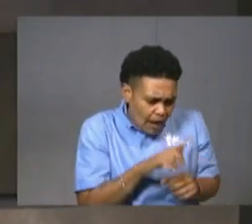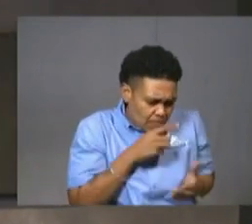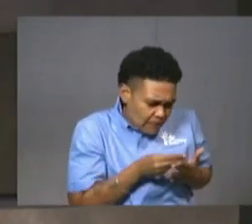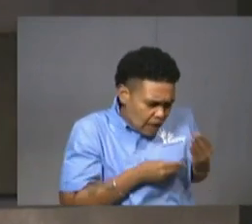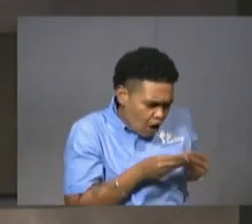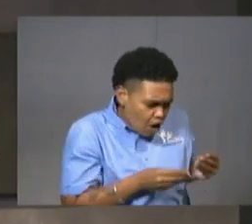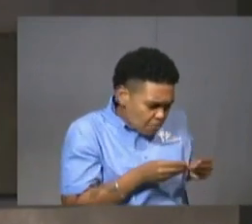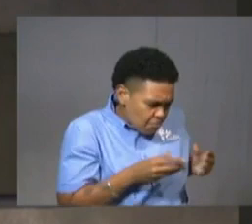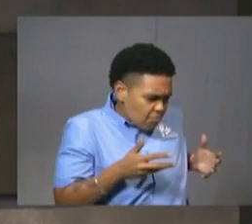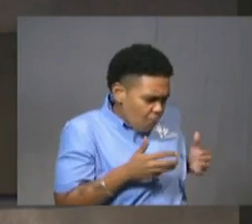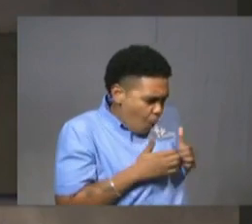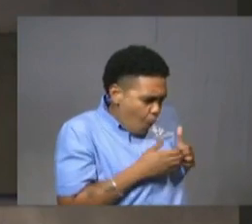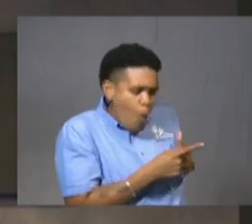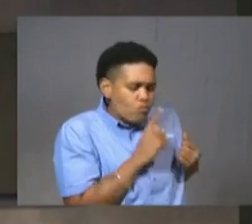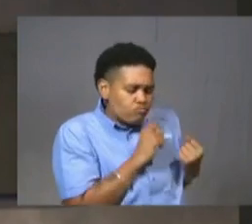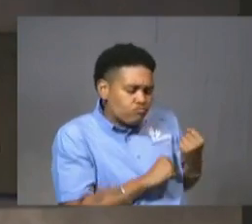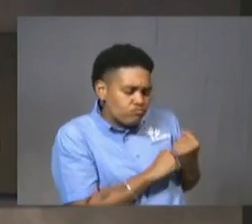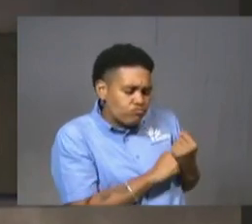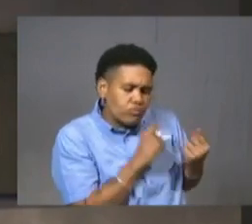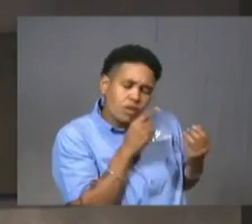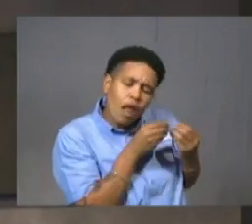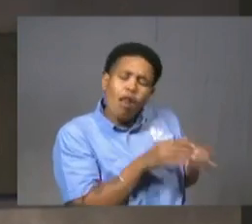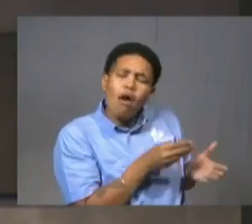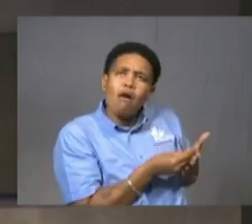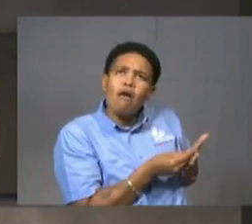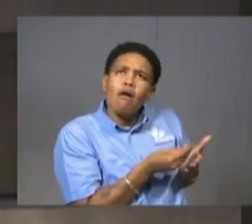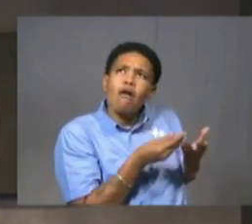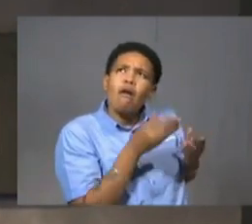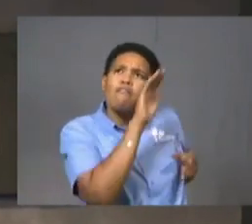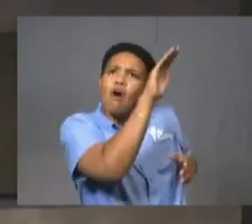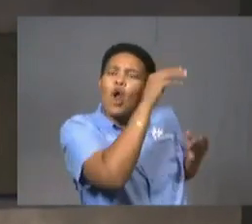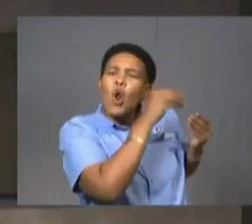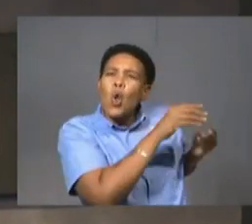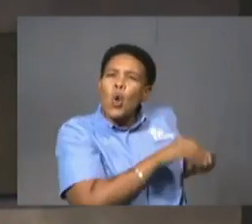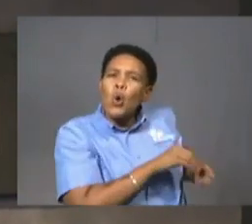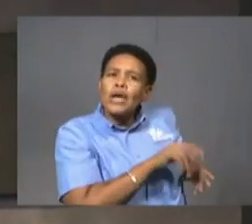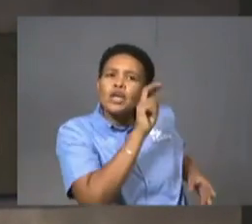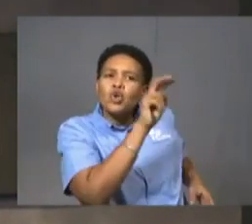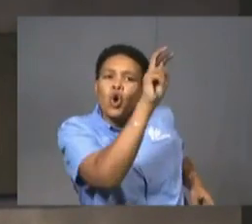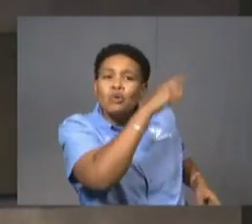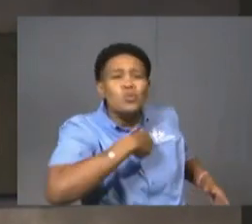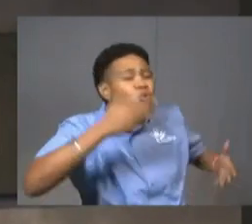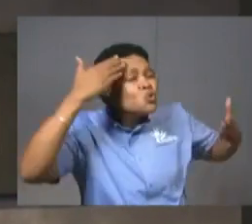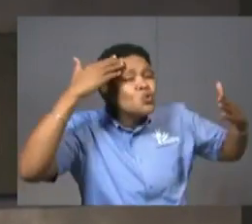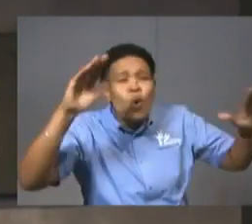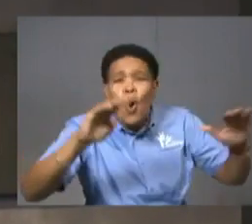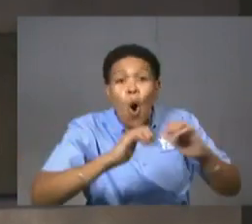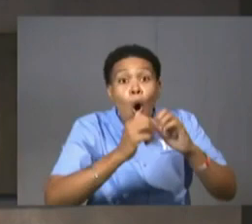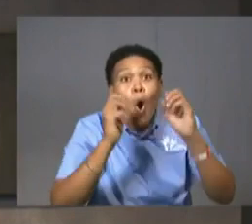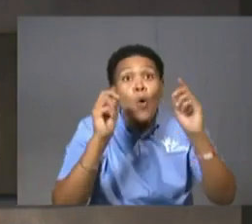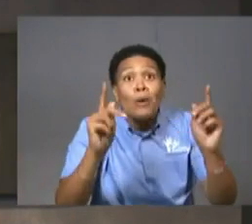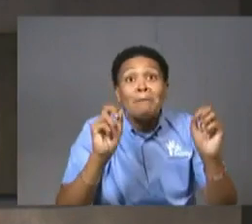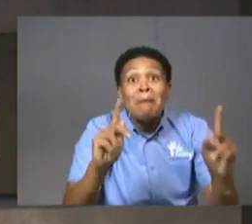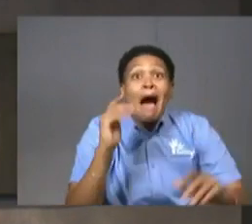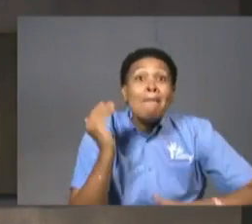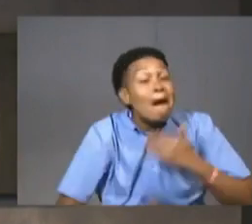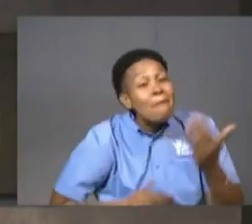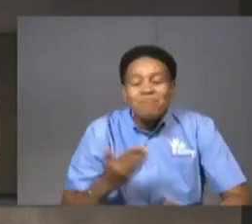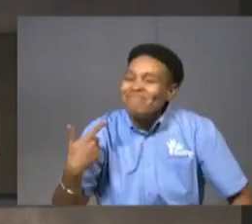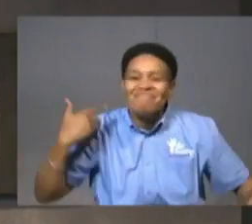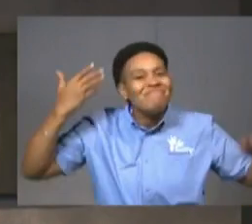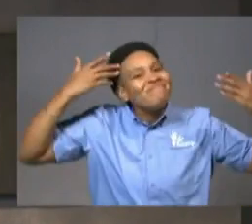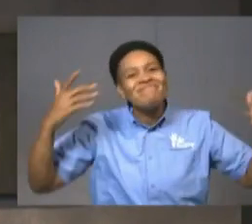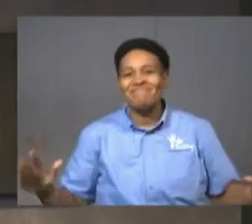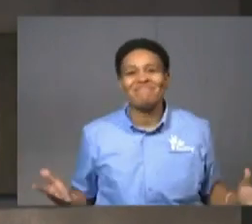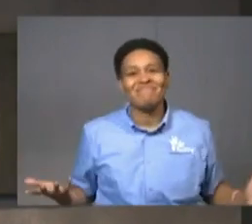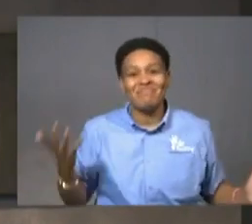that can supplement the lost foreign exchange in tourism. We do not know how quickly tourism will recover, because tourism